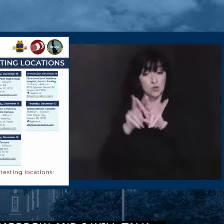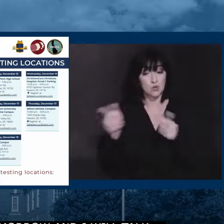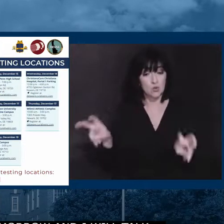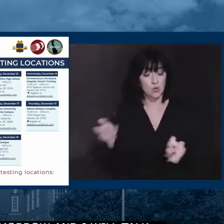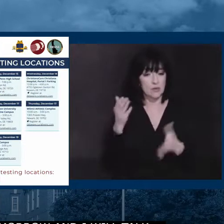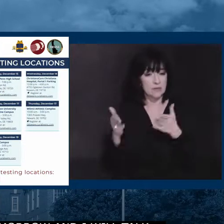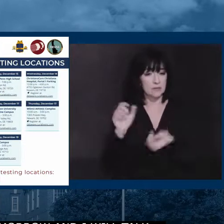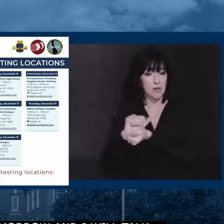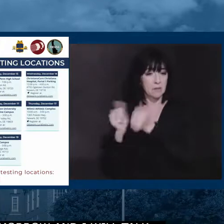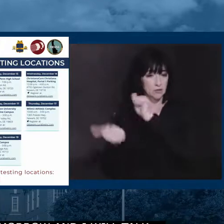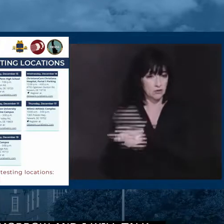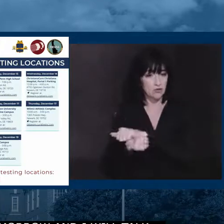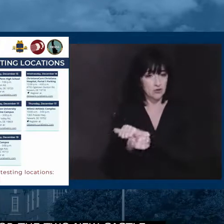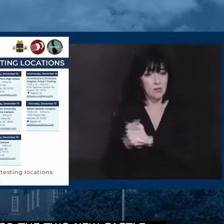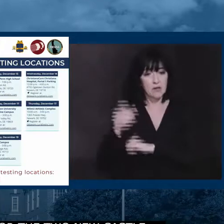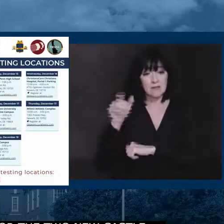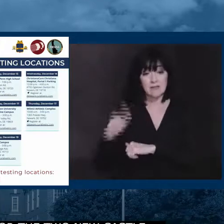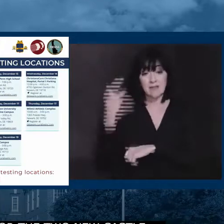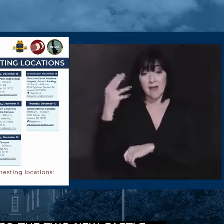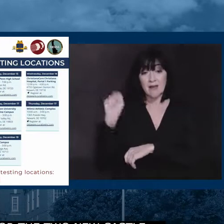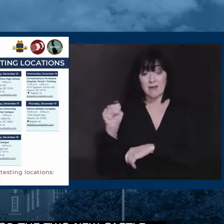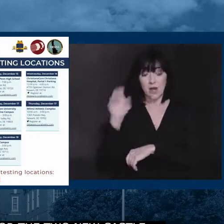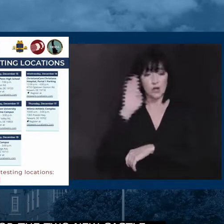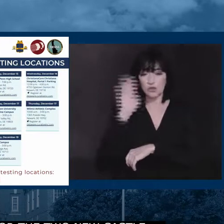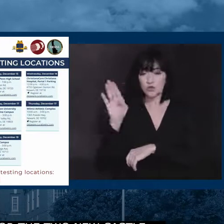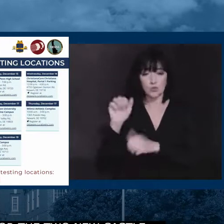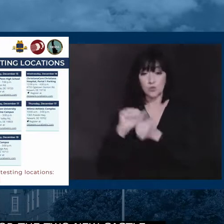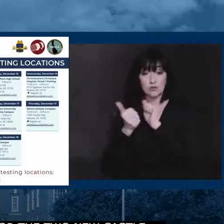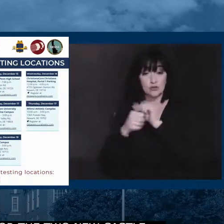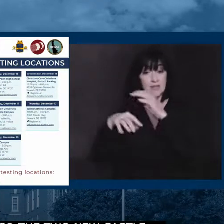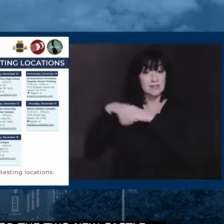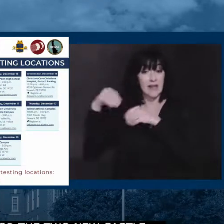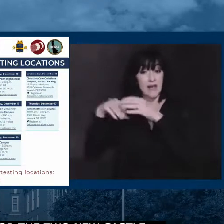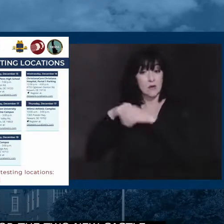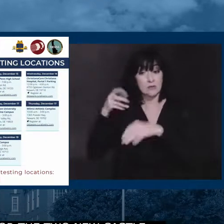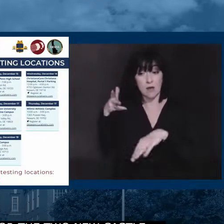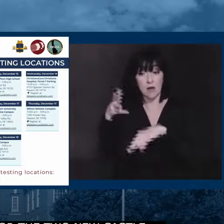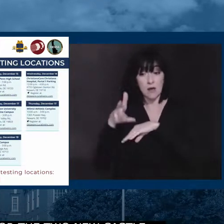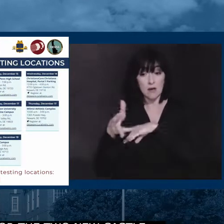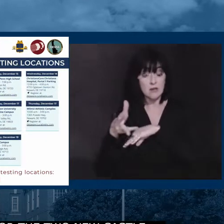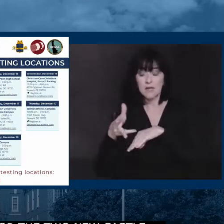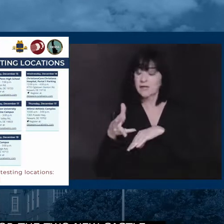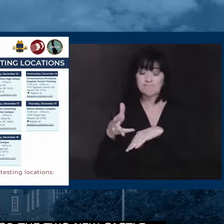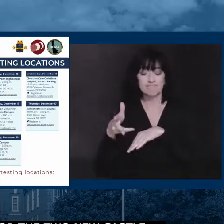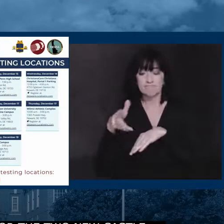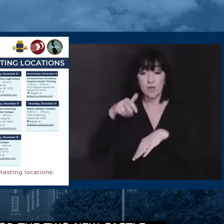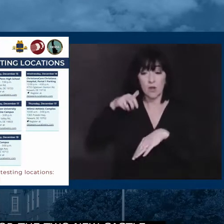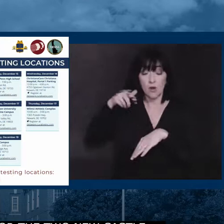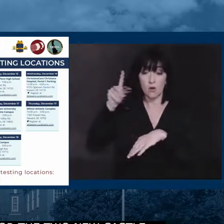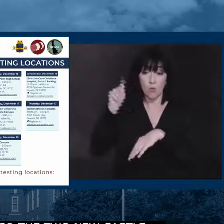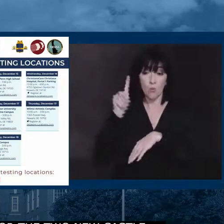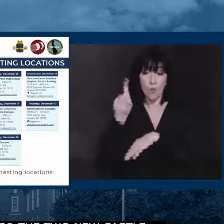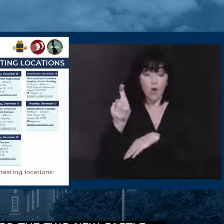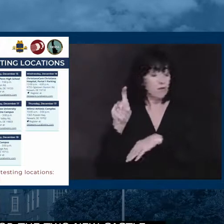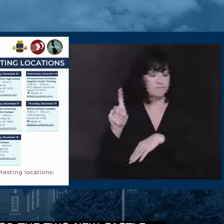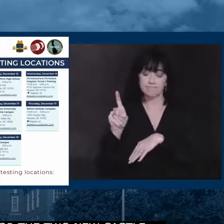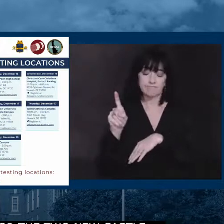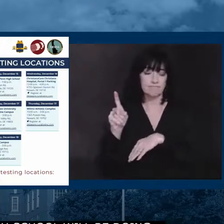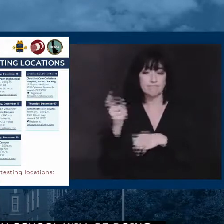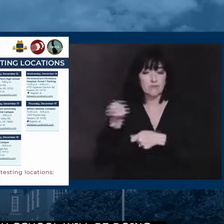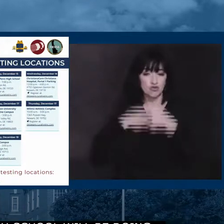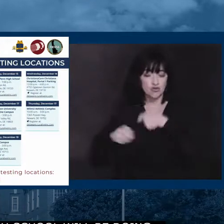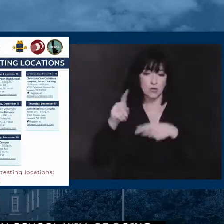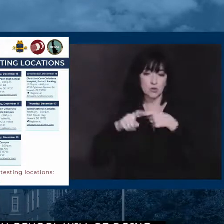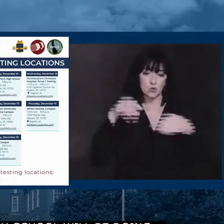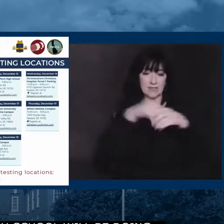going indoors from, I believe, 9 to 2 is the updated time, and their walk-up site will also be moving a little bit earlier. So we're sending out email notices to anybody